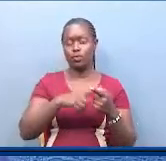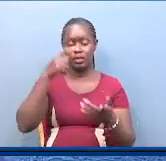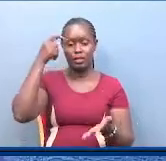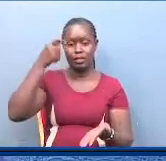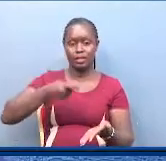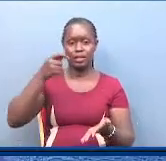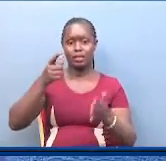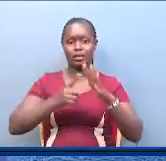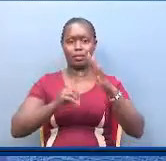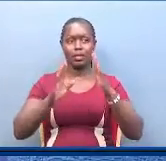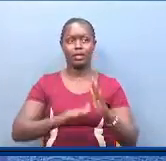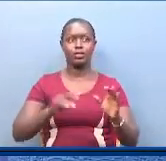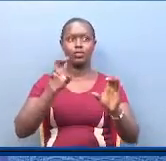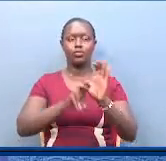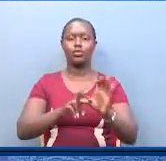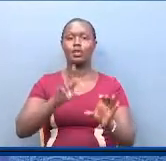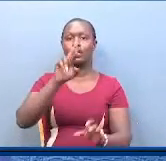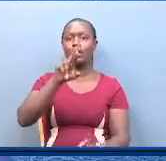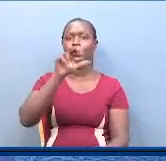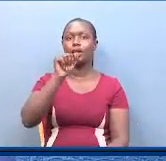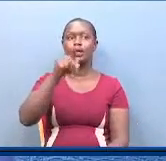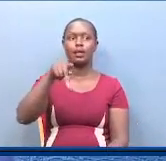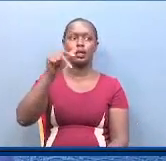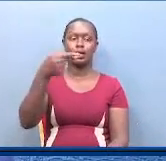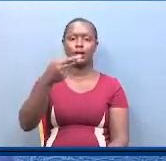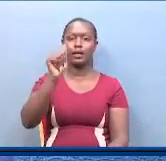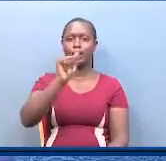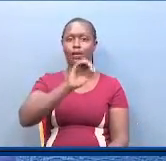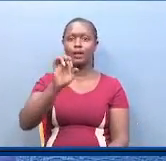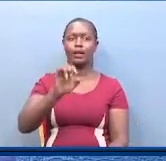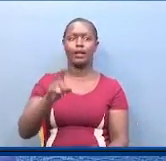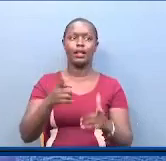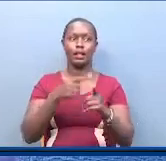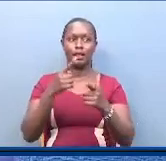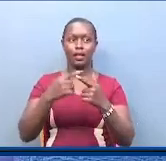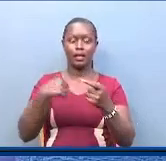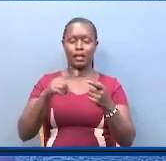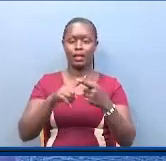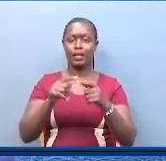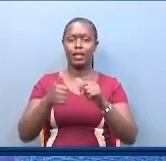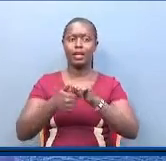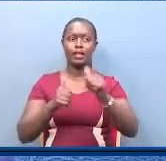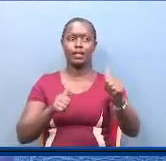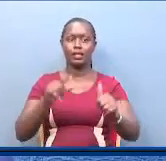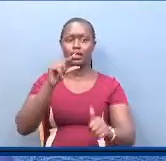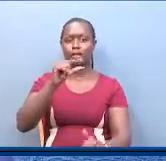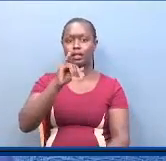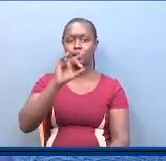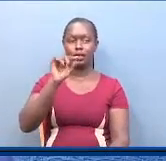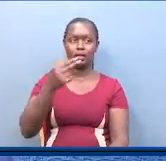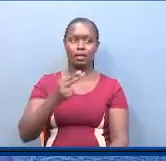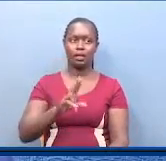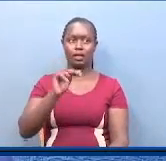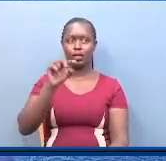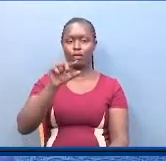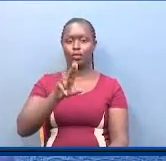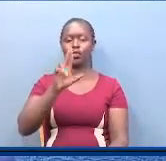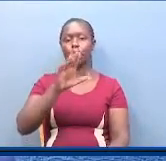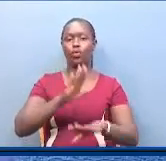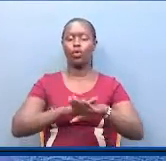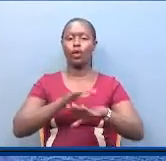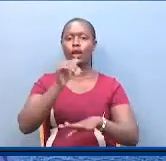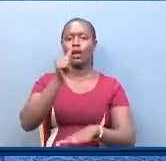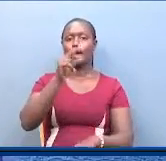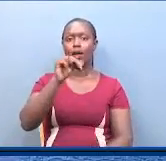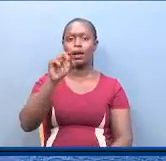then, joined Raphael Tuju, the foreign minister then, in rejecting Gedongo's dossier on Anglo leasing